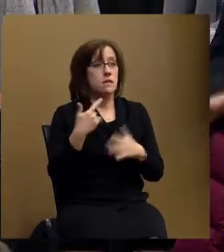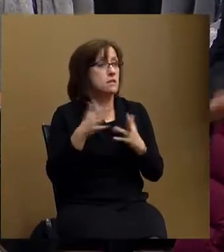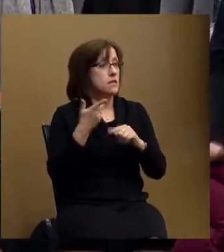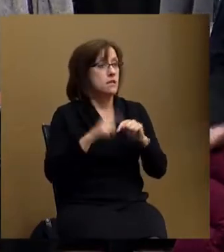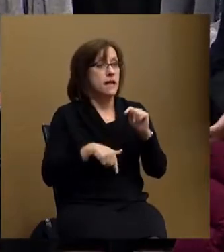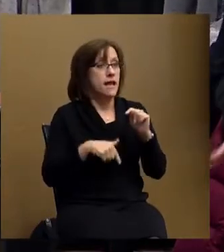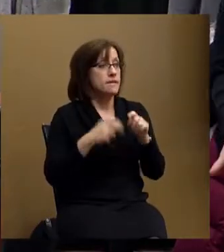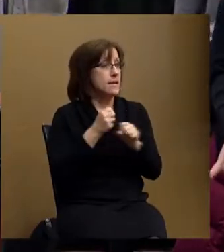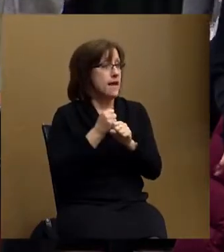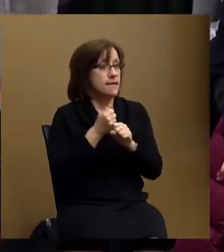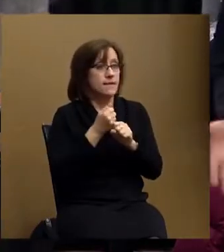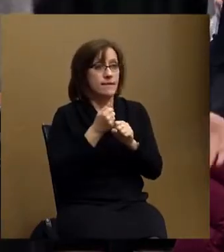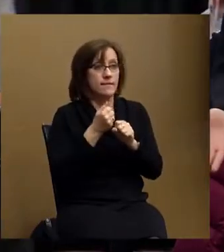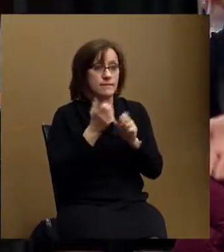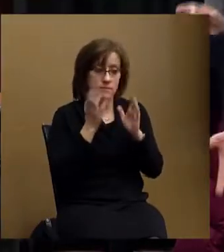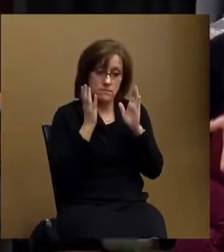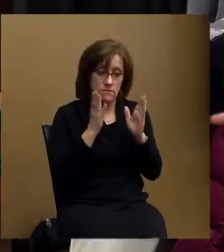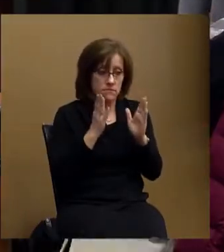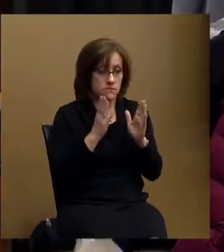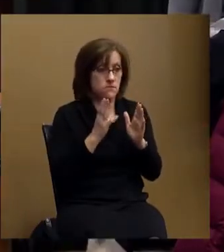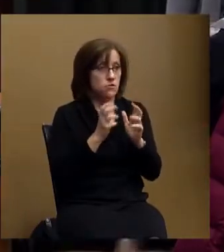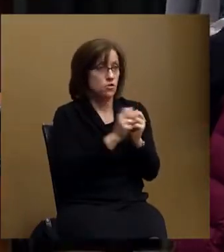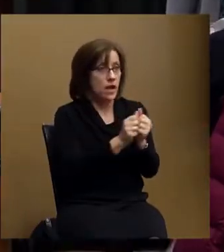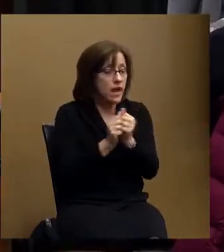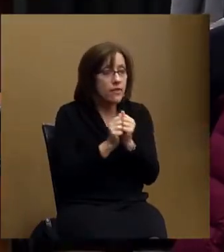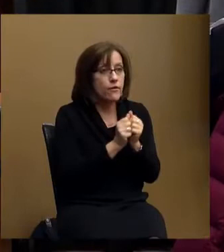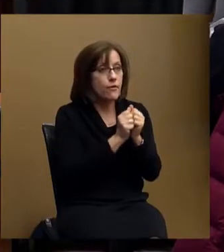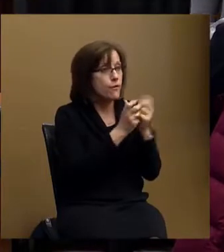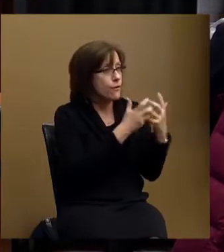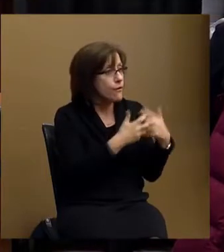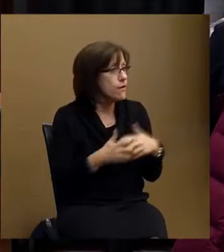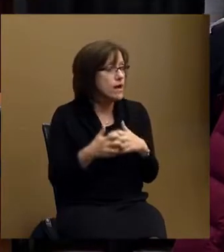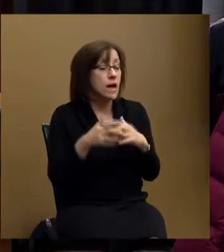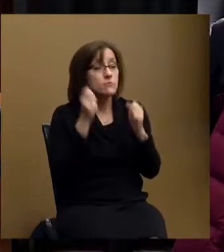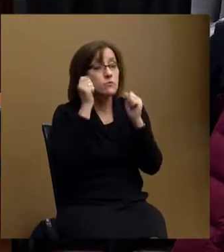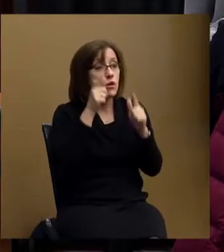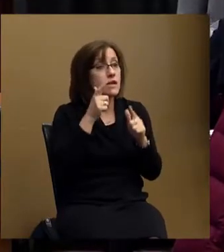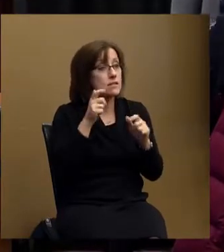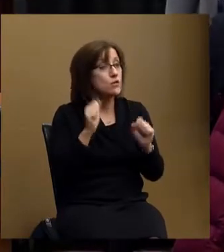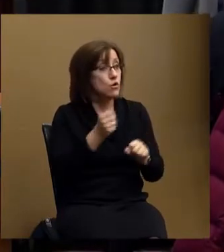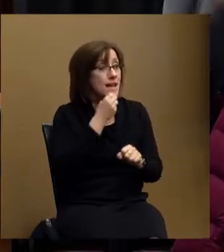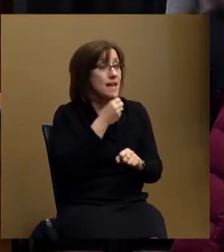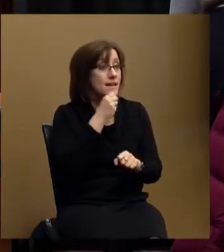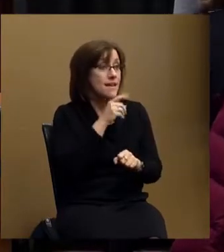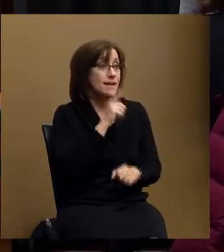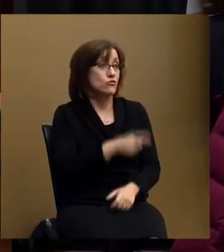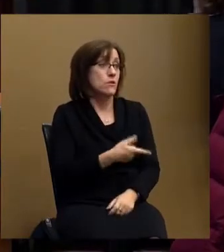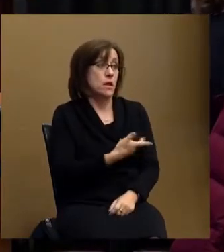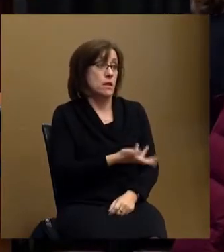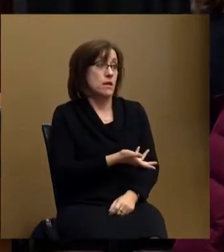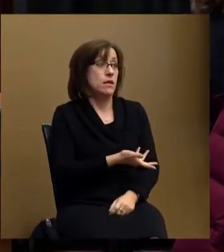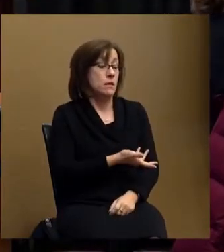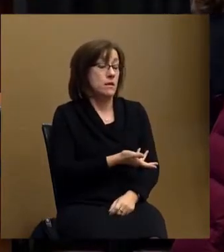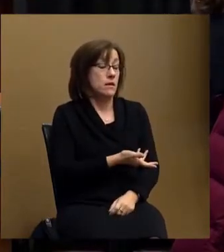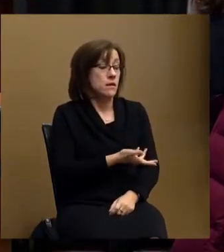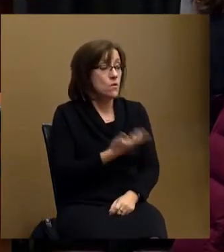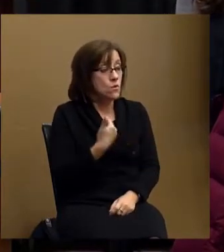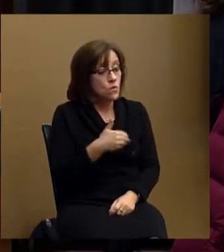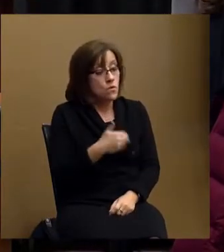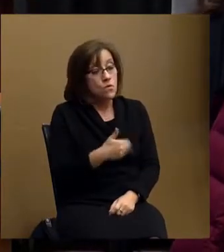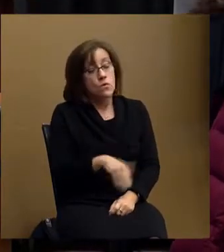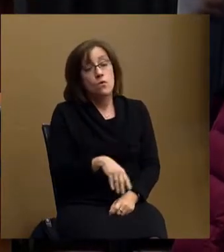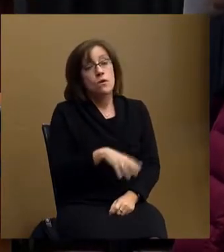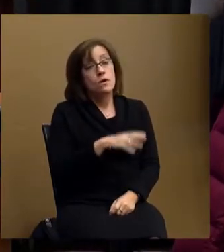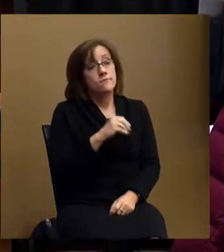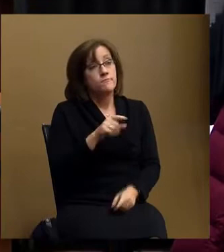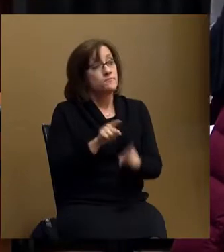it together. I'm surprised he's even able to eat, actually. So as I look at that, he's